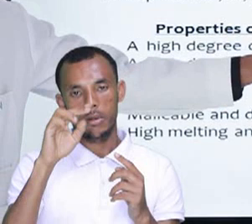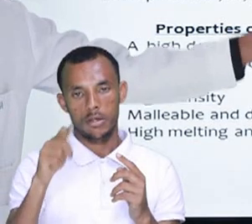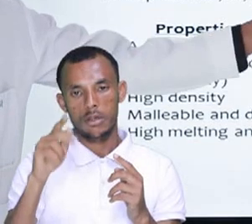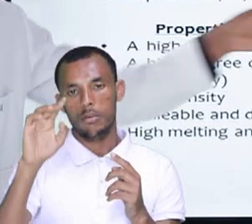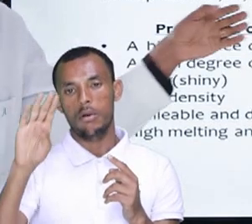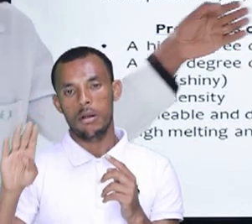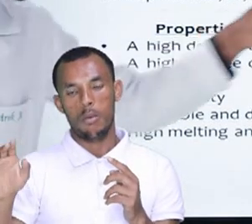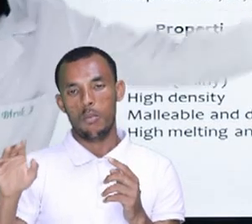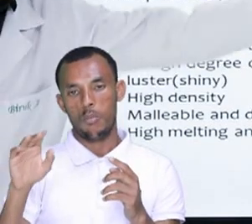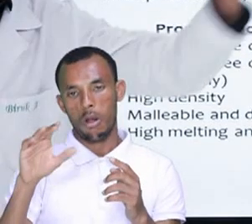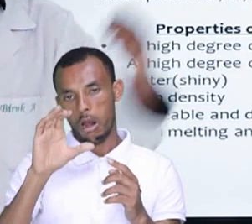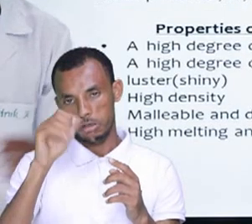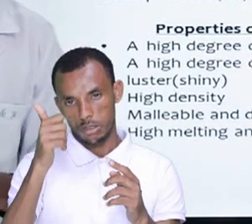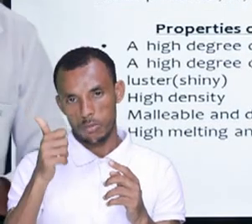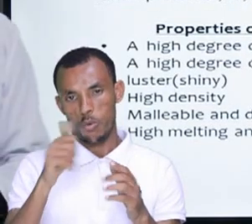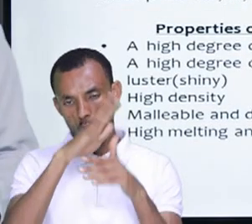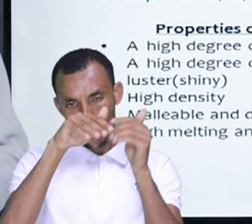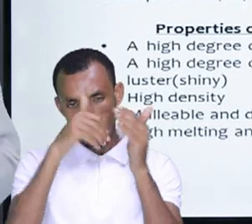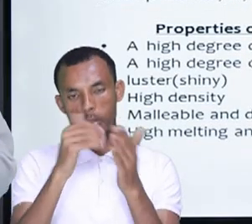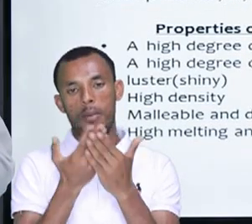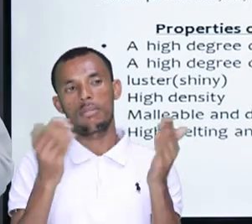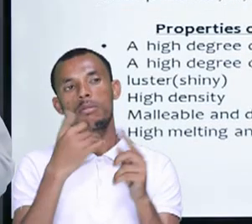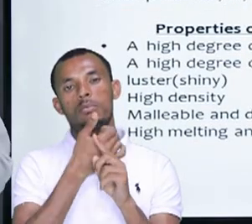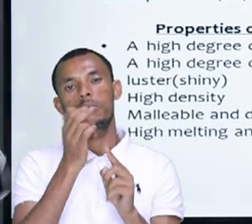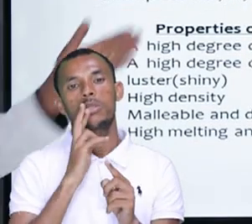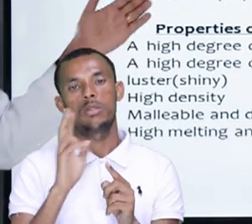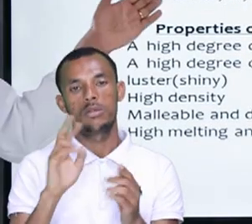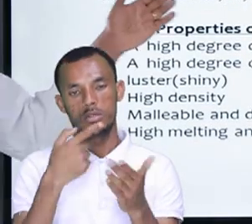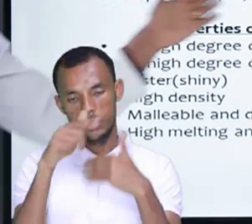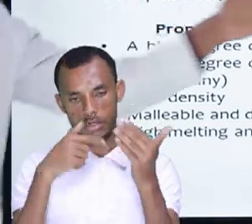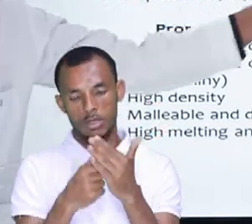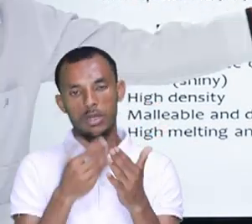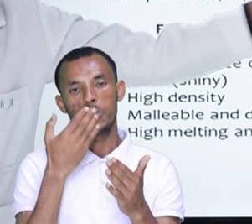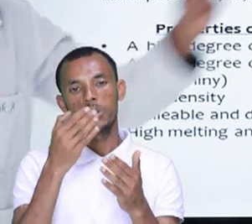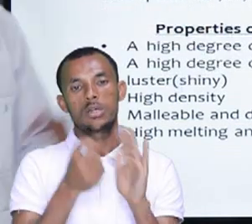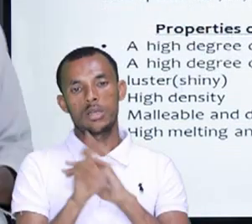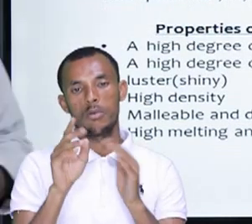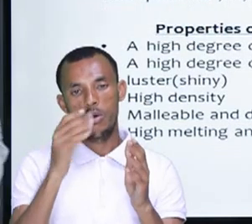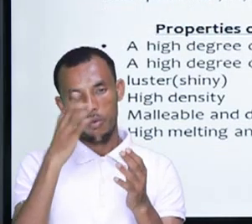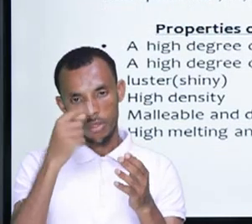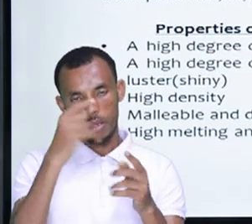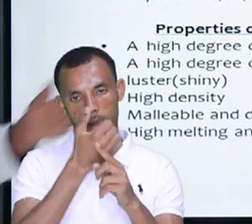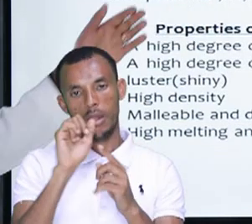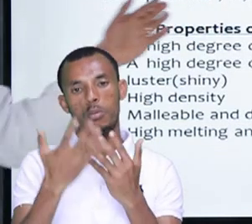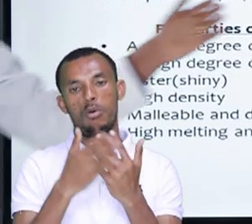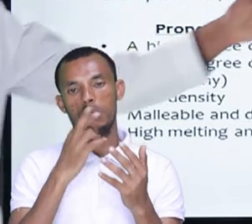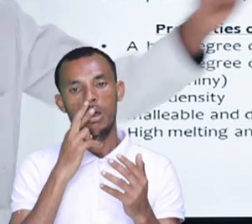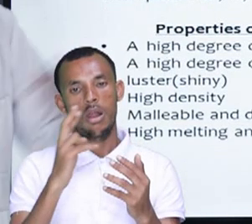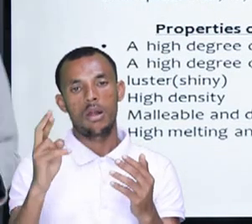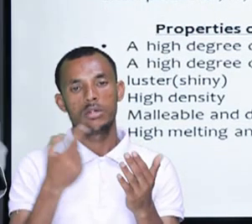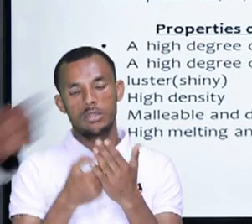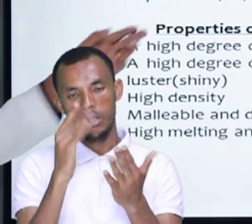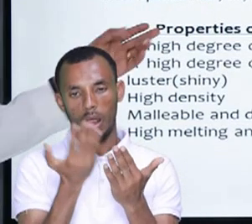magnesium, beryllium, calcium. All these elements are metals. Therefore, a good examples of metallic bondings are